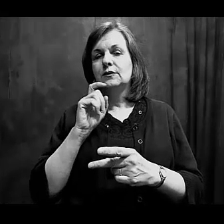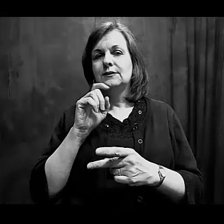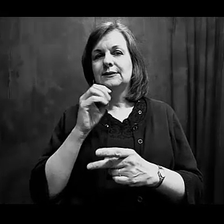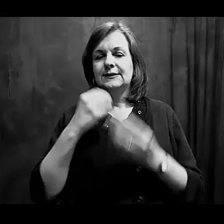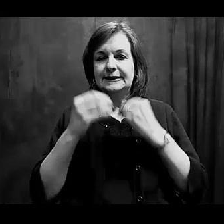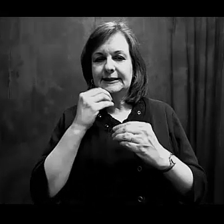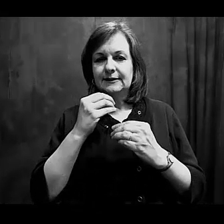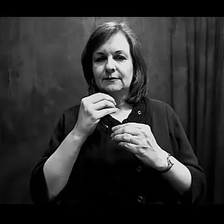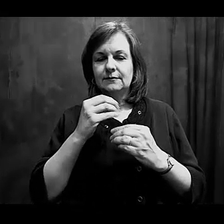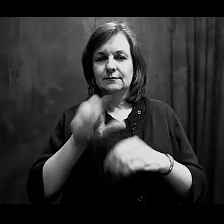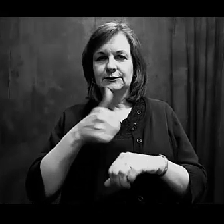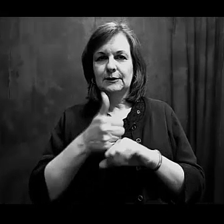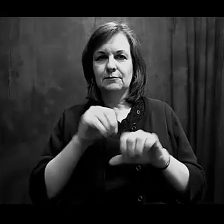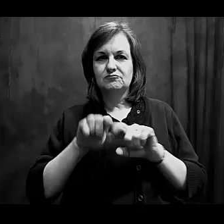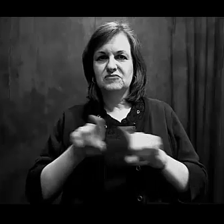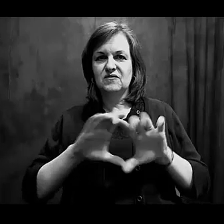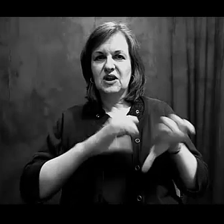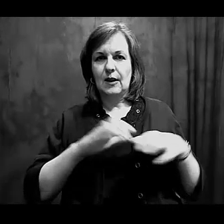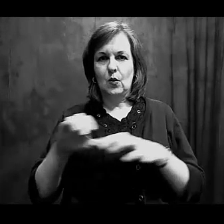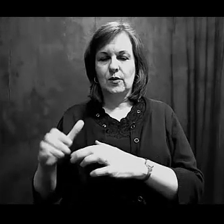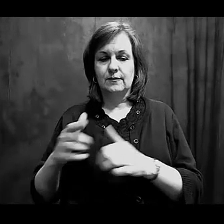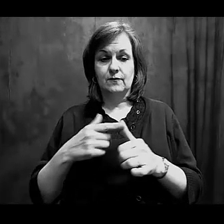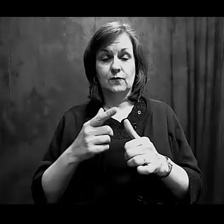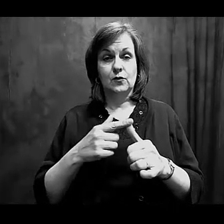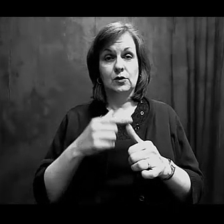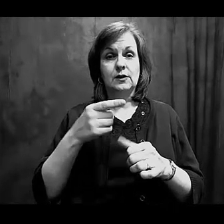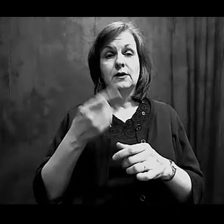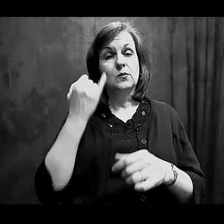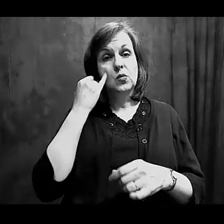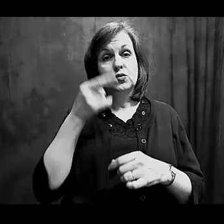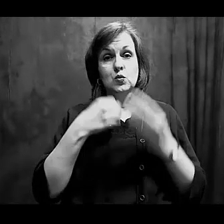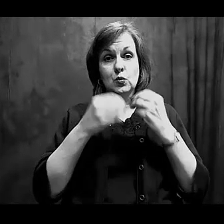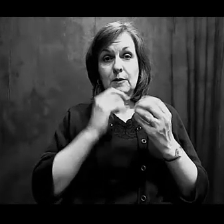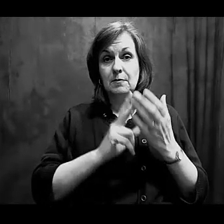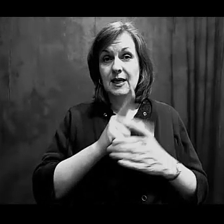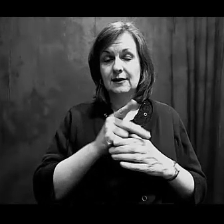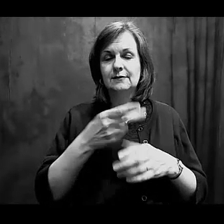you differently. So if you're an herbivore, you eat plants.